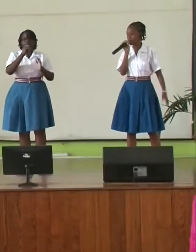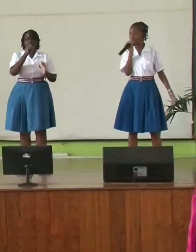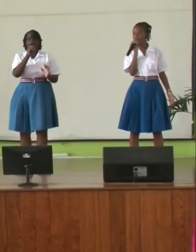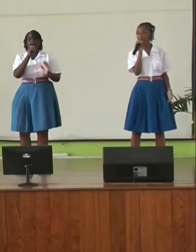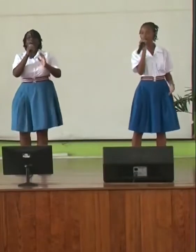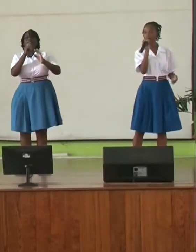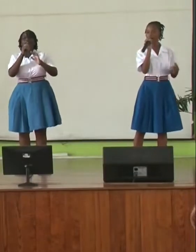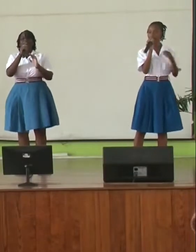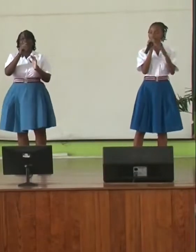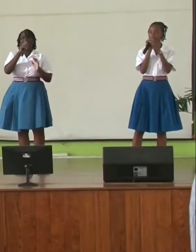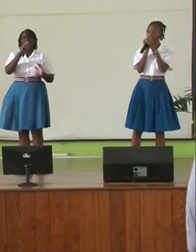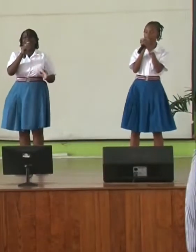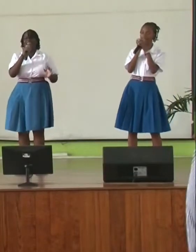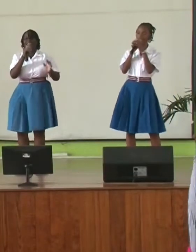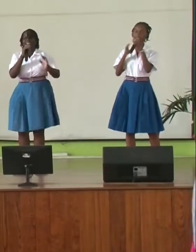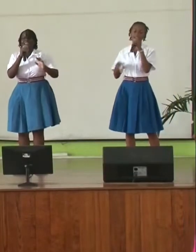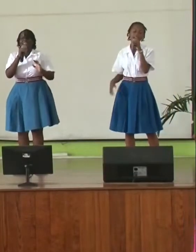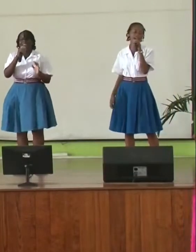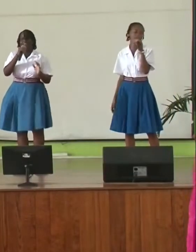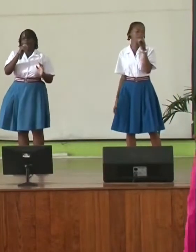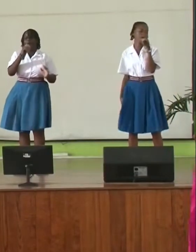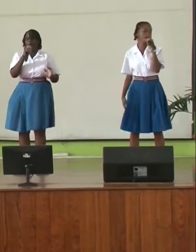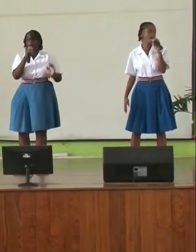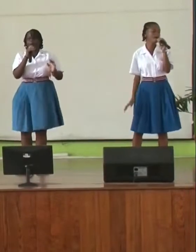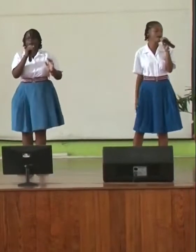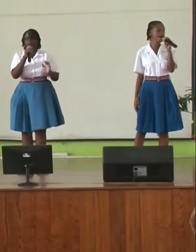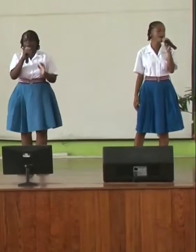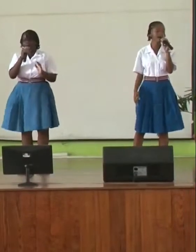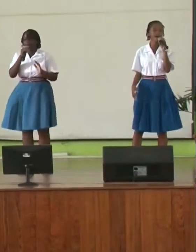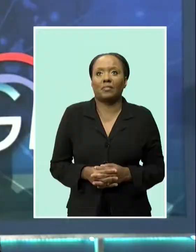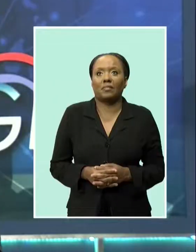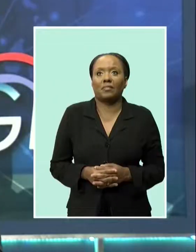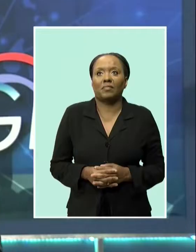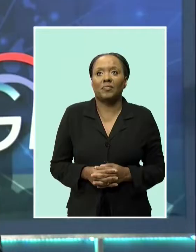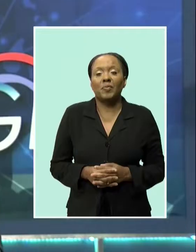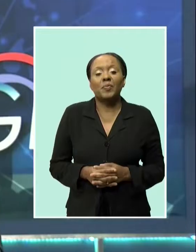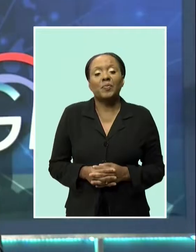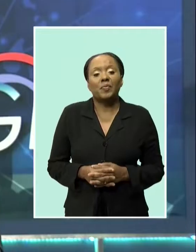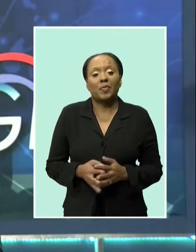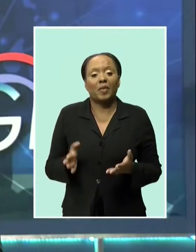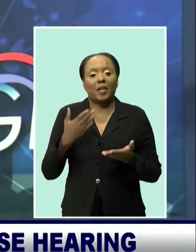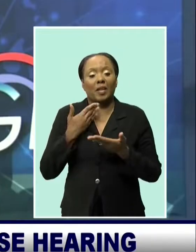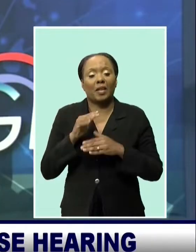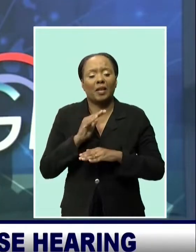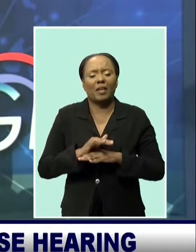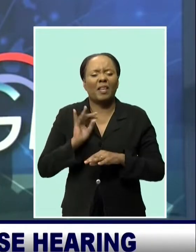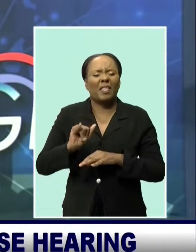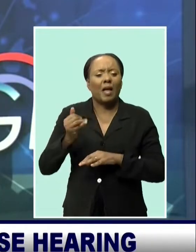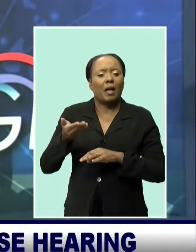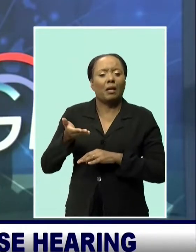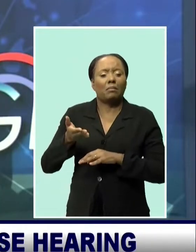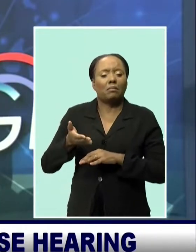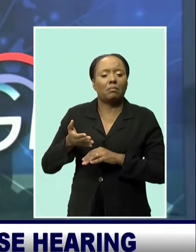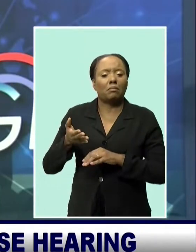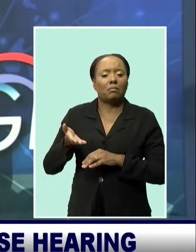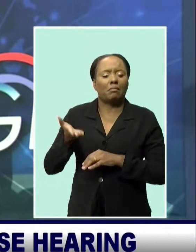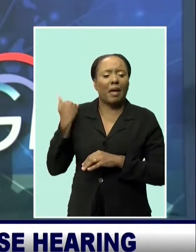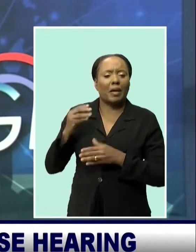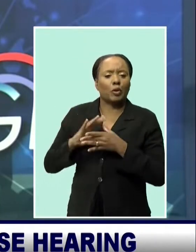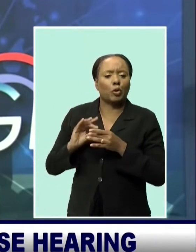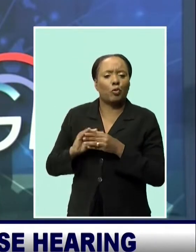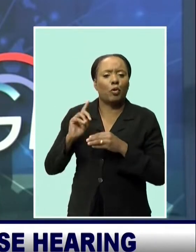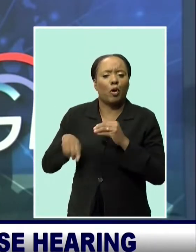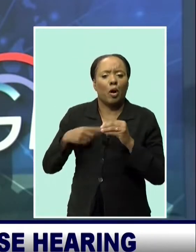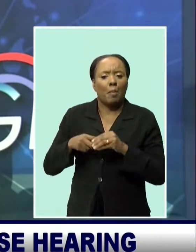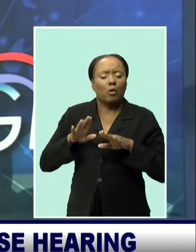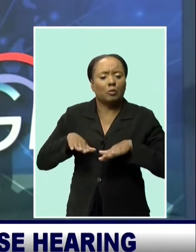starting at school. Shane Seeley, CBC News. Thanks, Shane. The Barbados Light and Power Company is defending